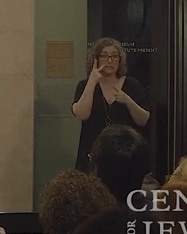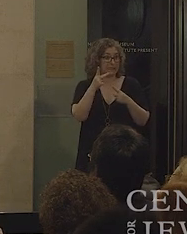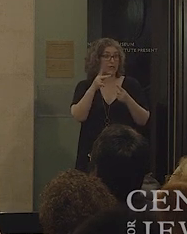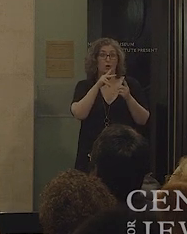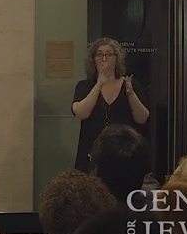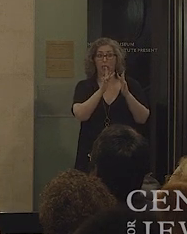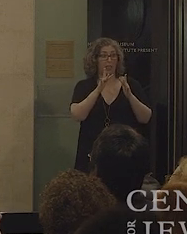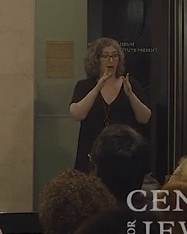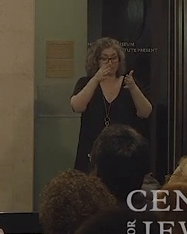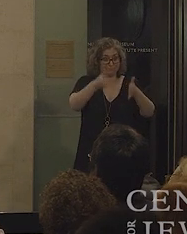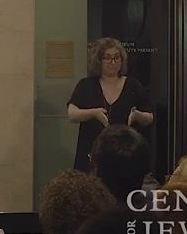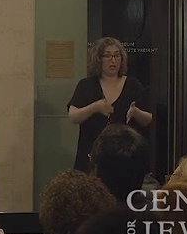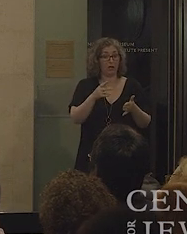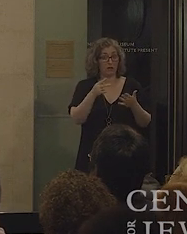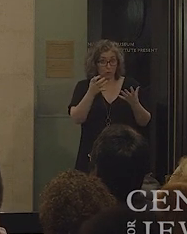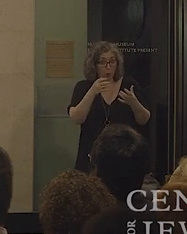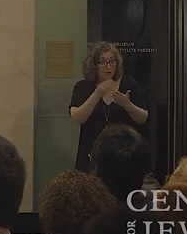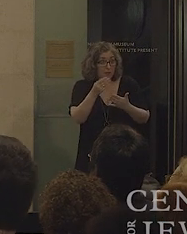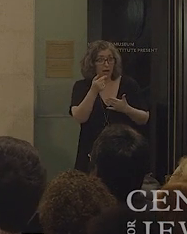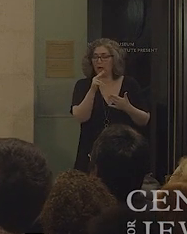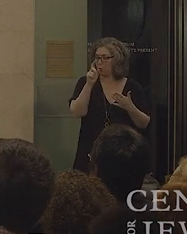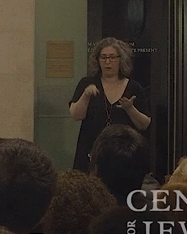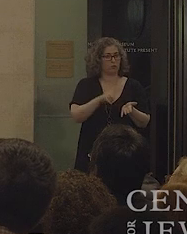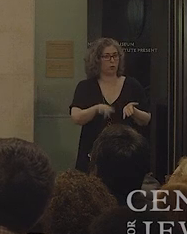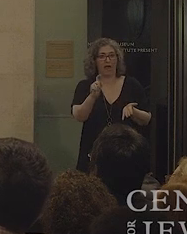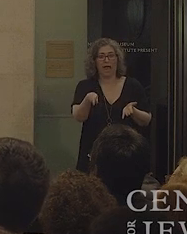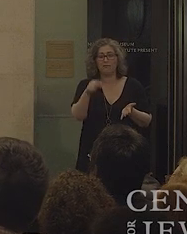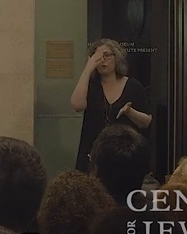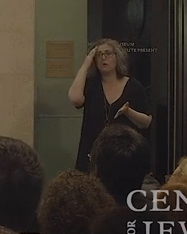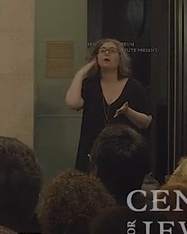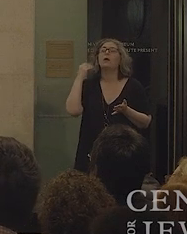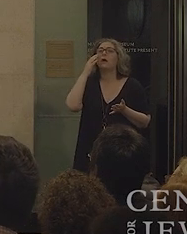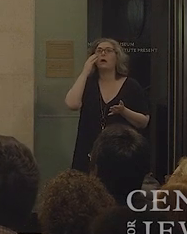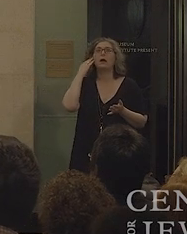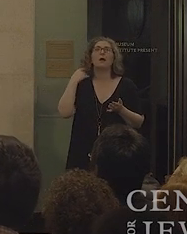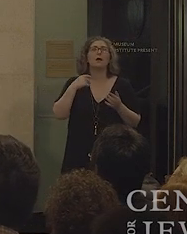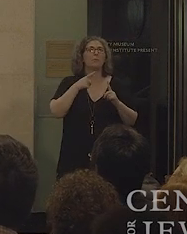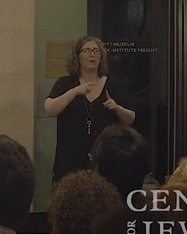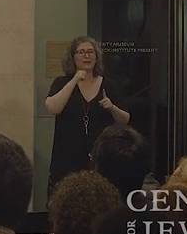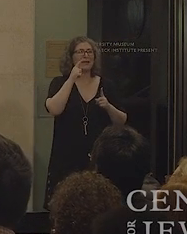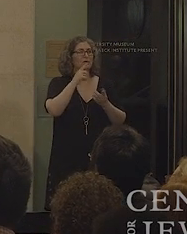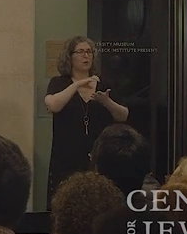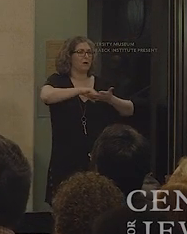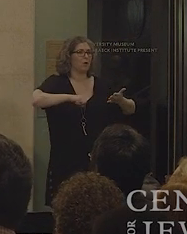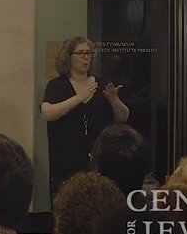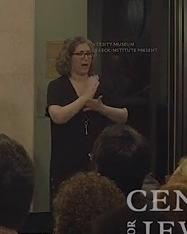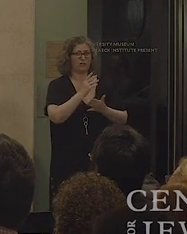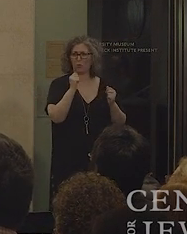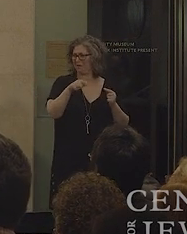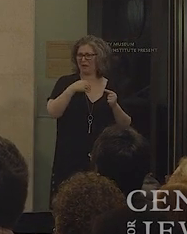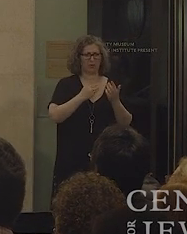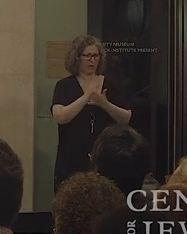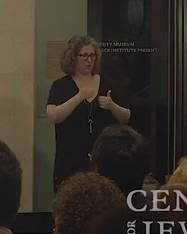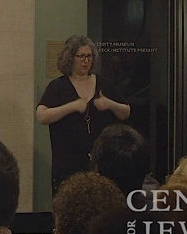if they want to have access to weapons. This is not about an alienation of anybody's right, because you all have a right to live. My